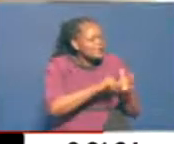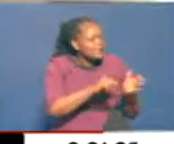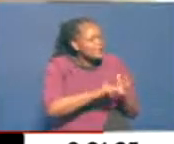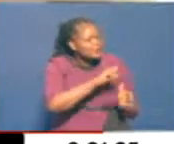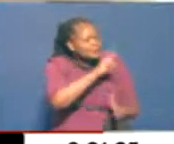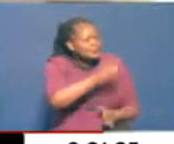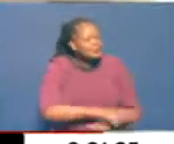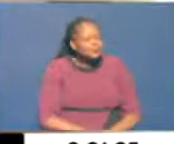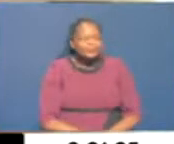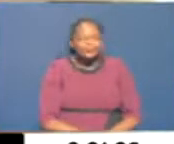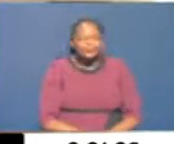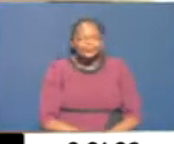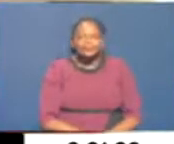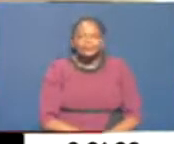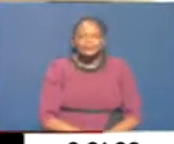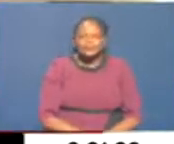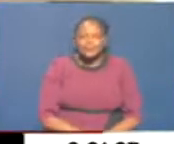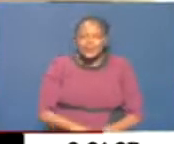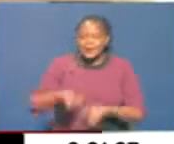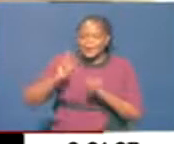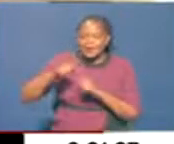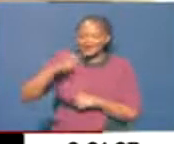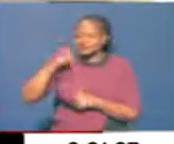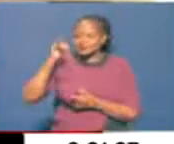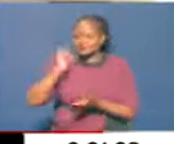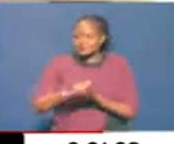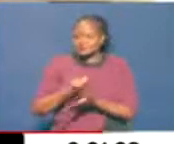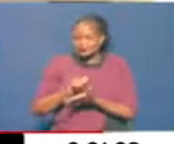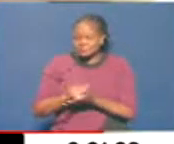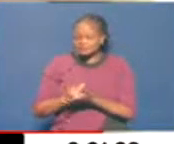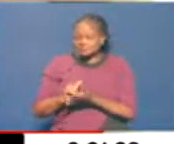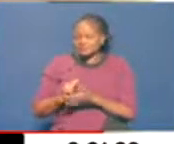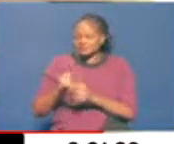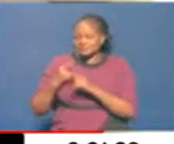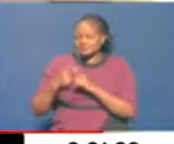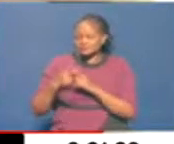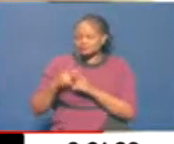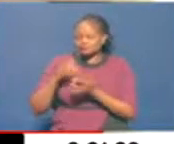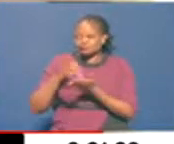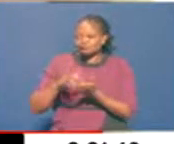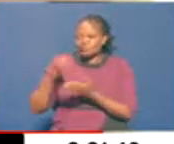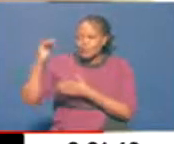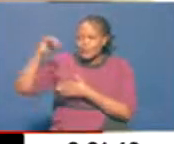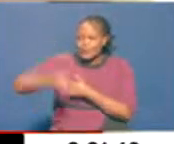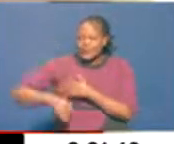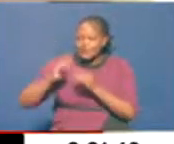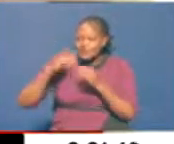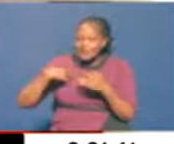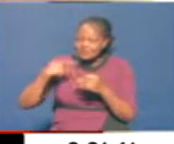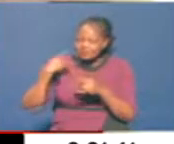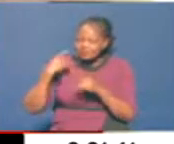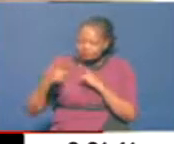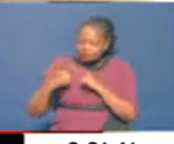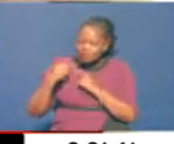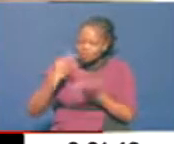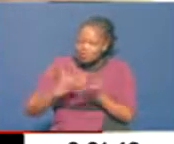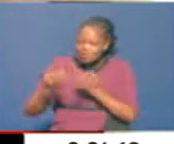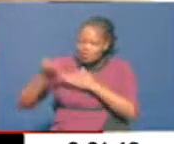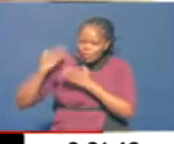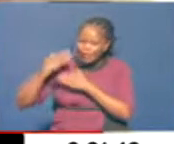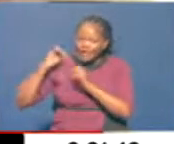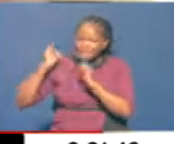say, and we've been seeing this positivity rate going down. I think if we were having this discussion 3 weeks ago, we would have been